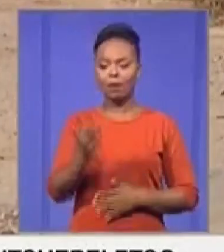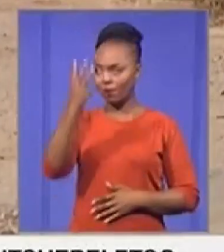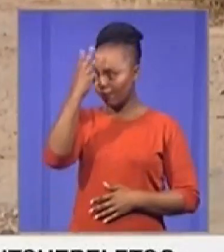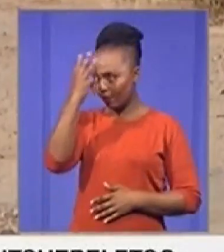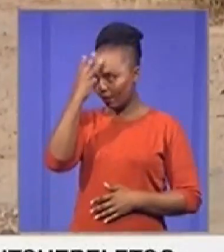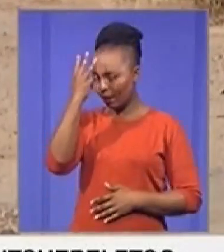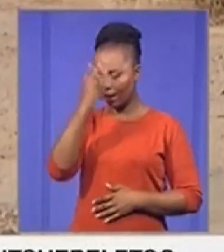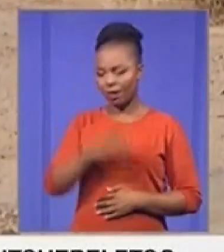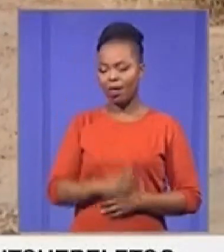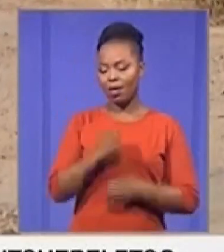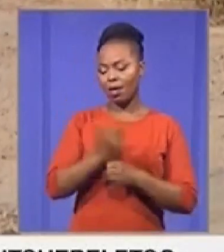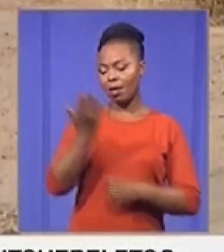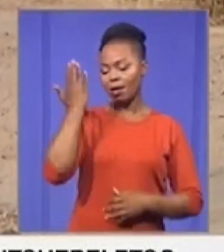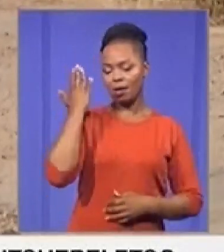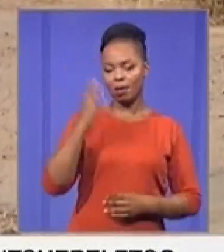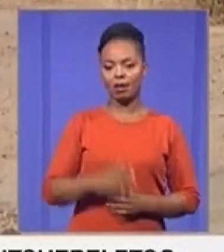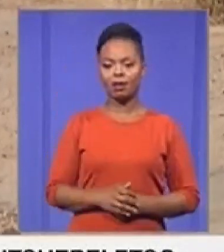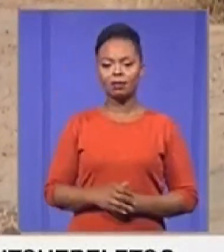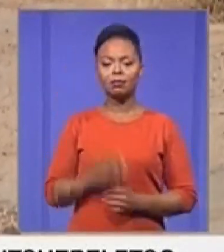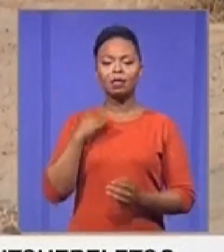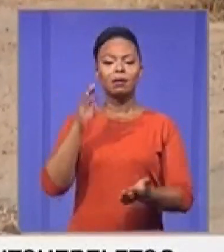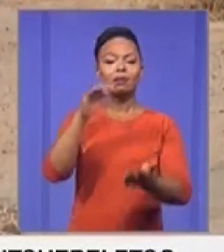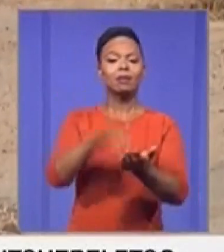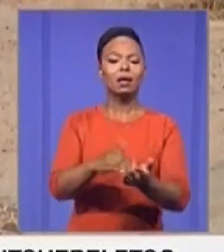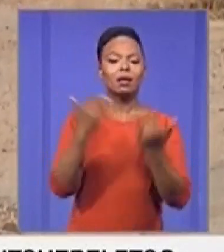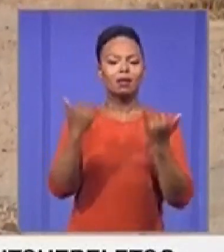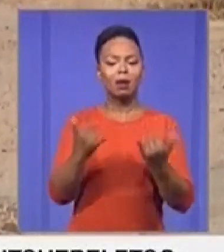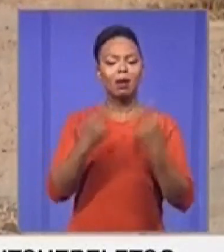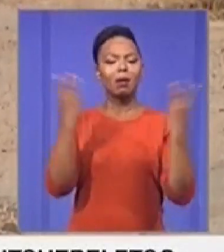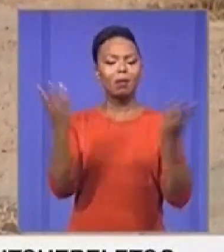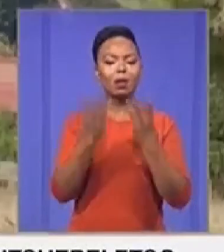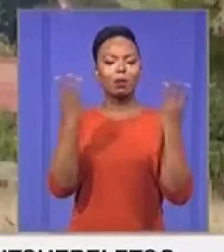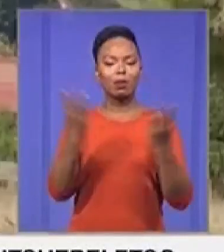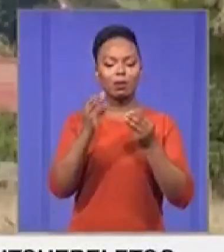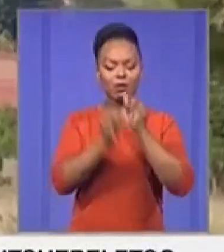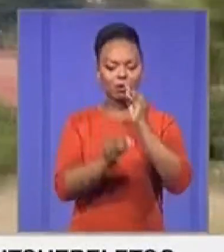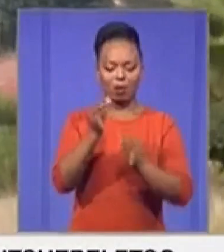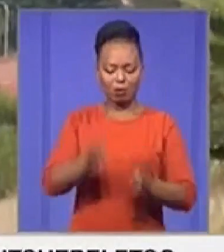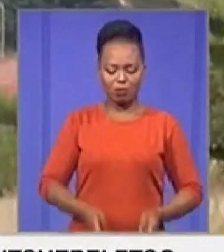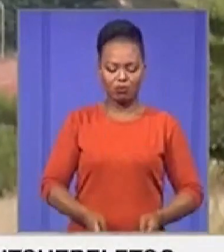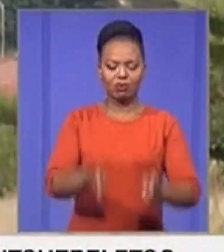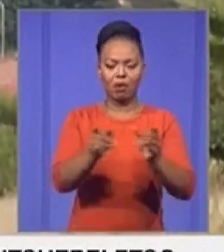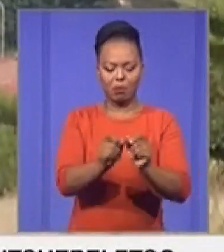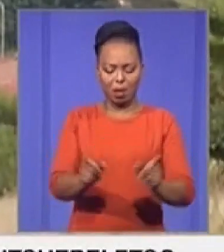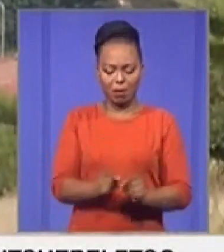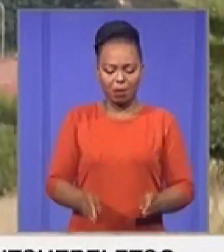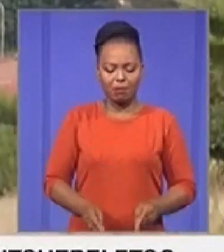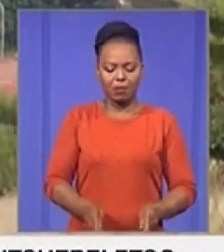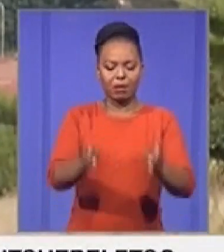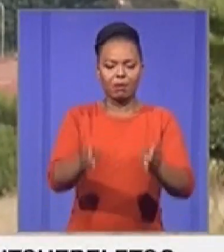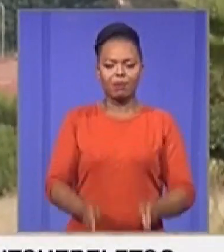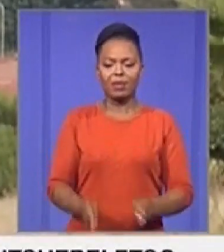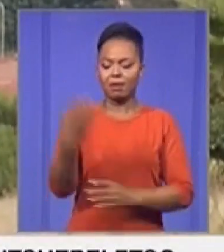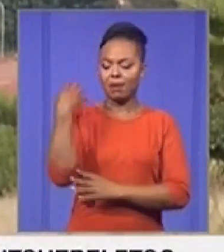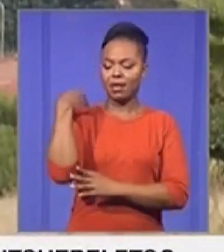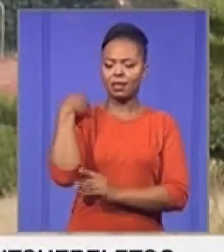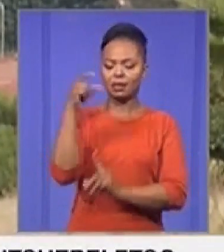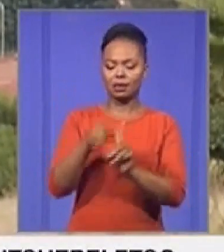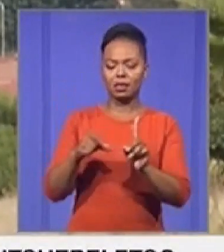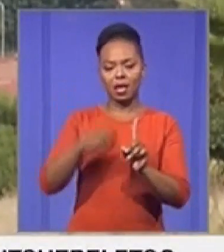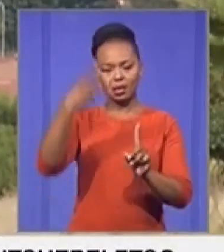last year ra qala ka tender mo bathong ba ne ba lokisa dipothole teng minister wa rona